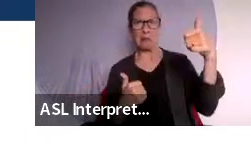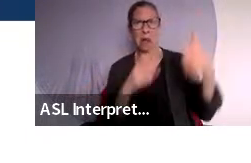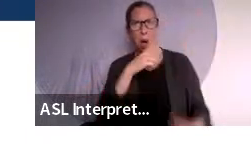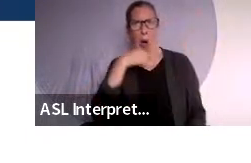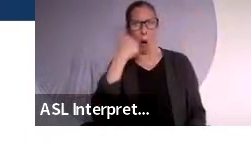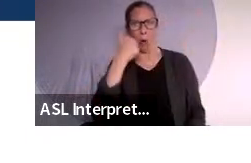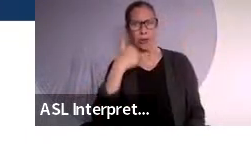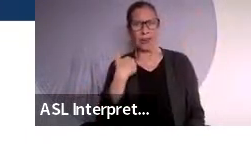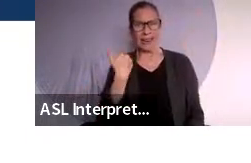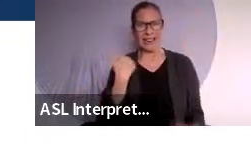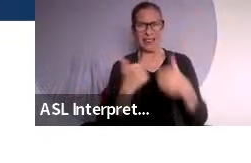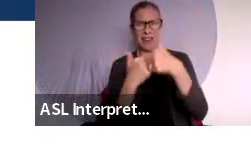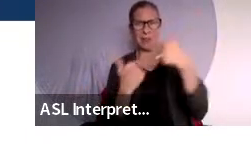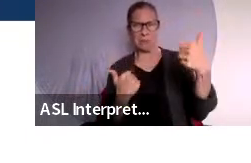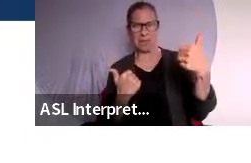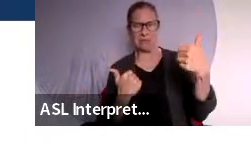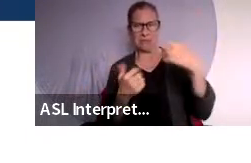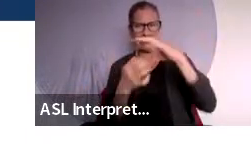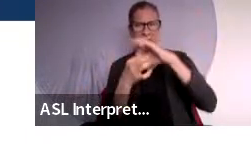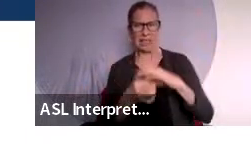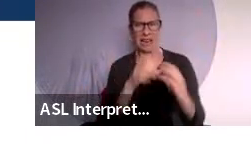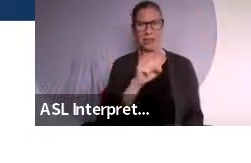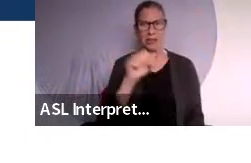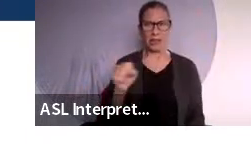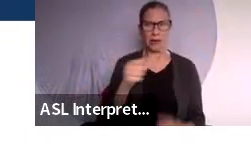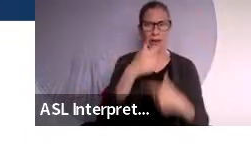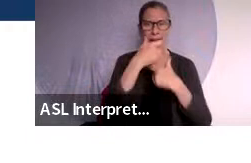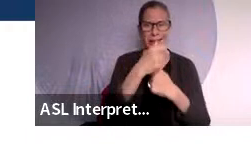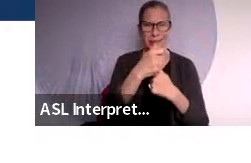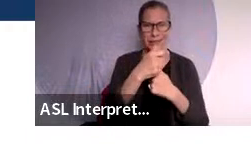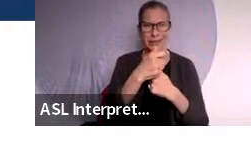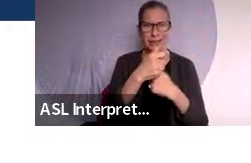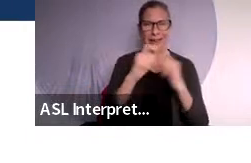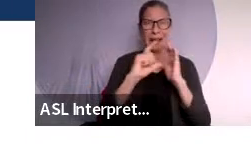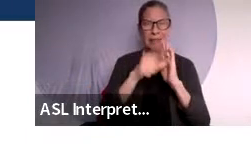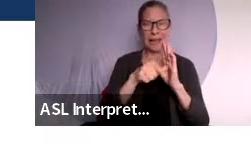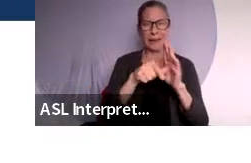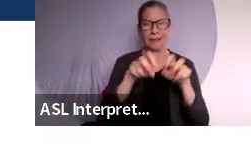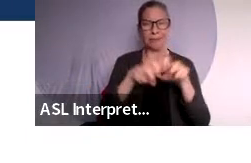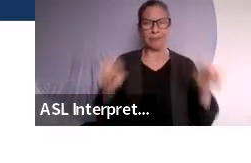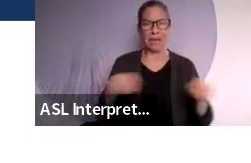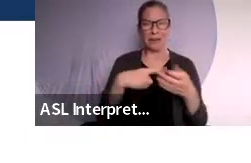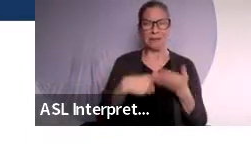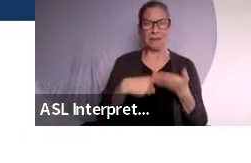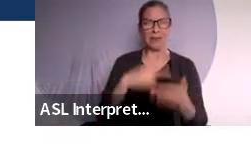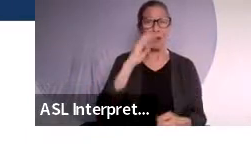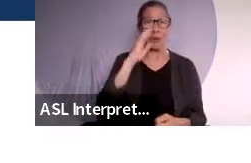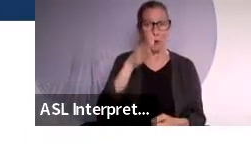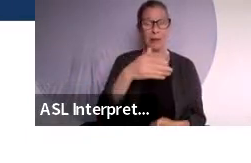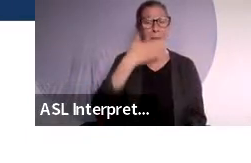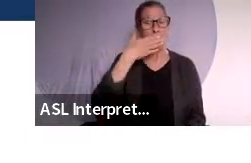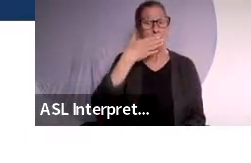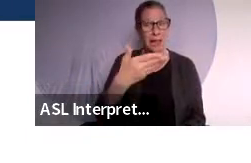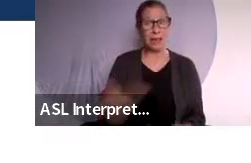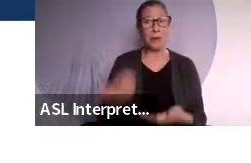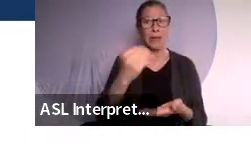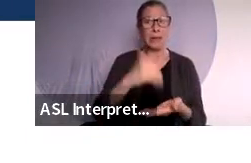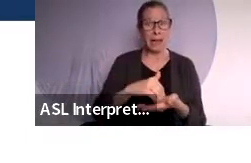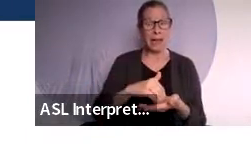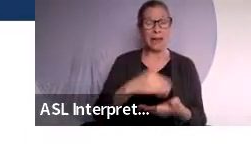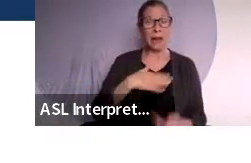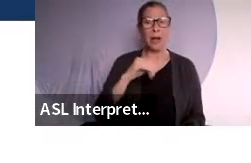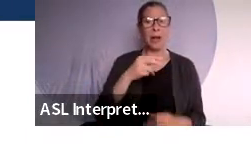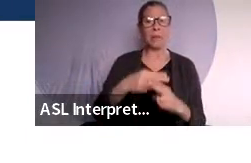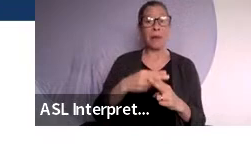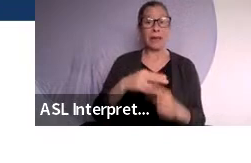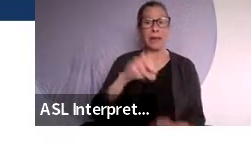Security, which is very interesting, but I'll leave that to our great panelists to discuss today. Thank you all so much. Again, my name is Isa Lomran,